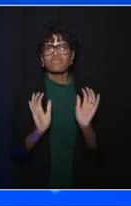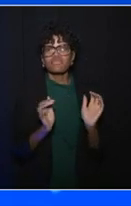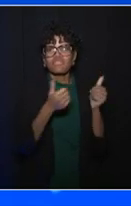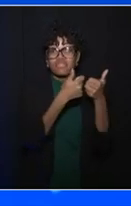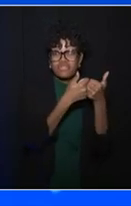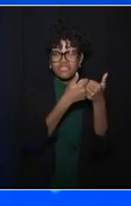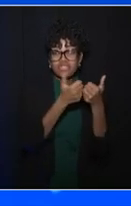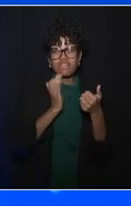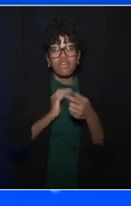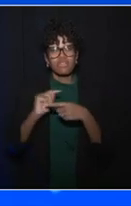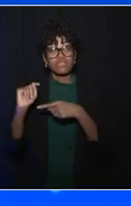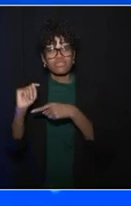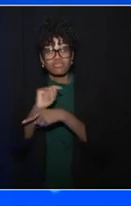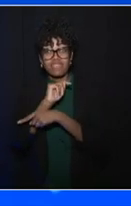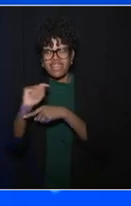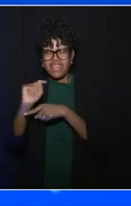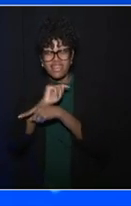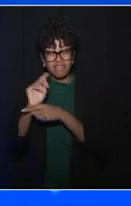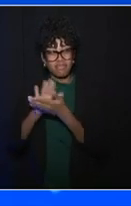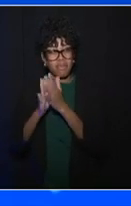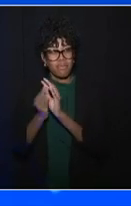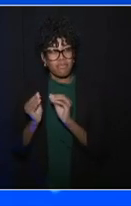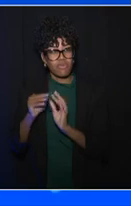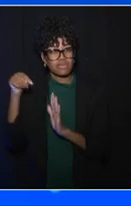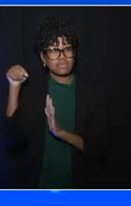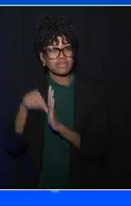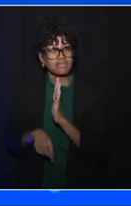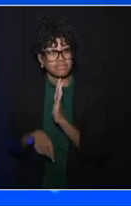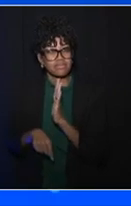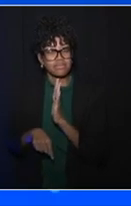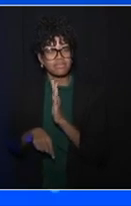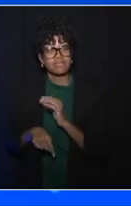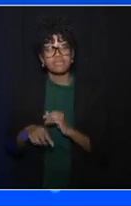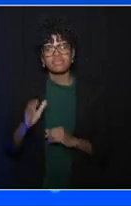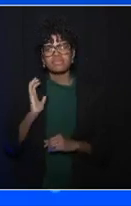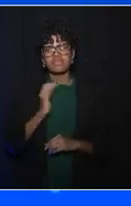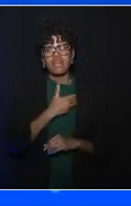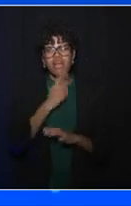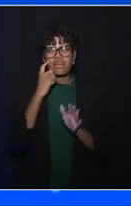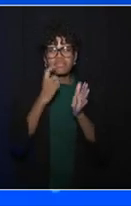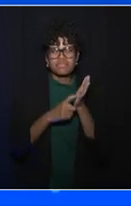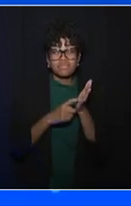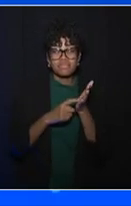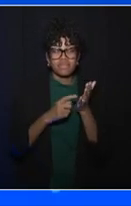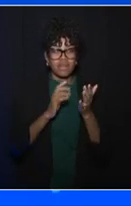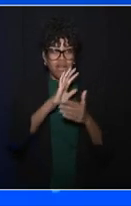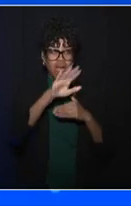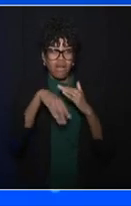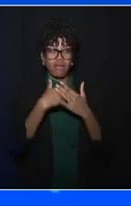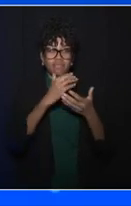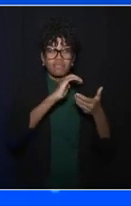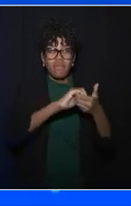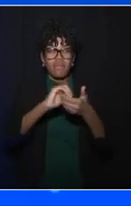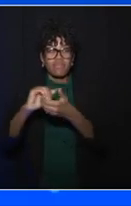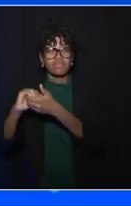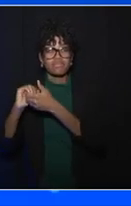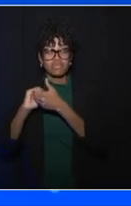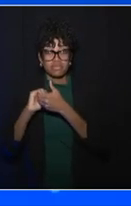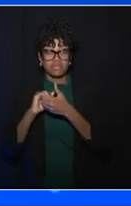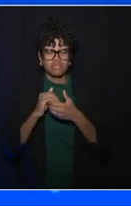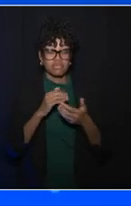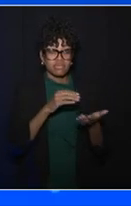training gets deeper. Our acknowledgement of the partnership between teachers